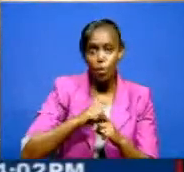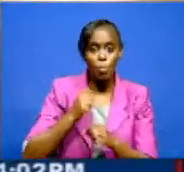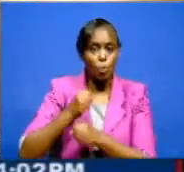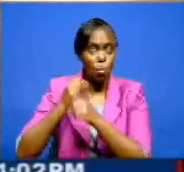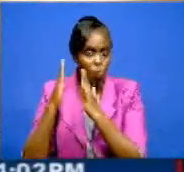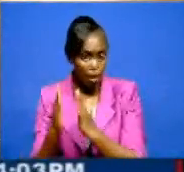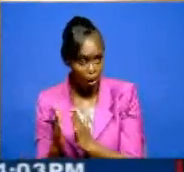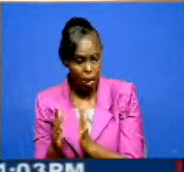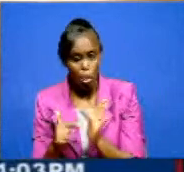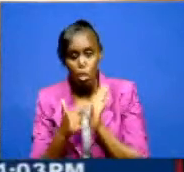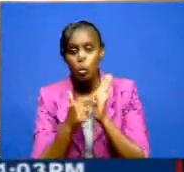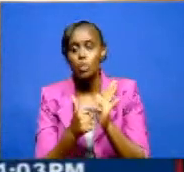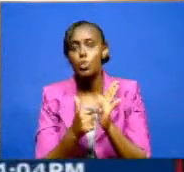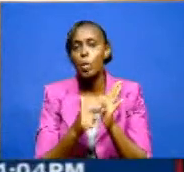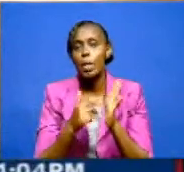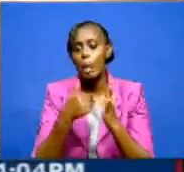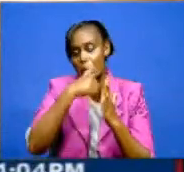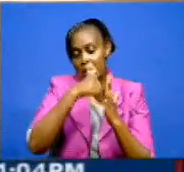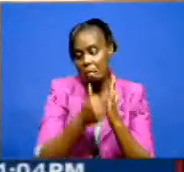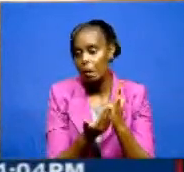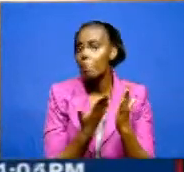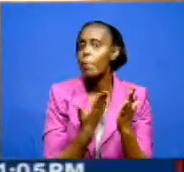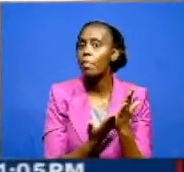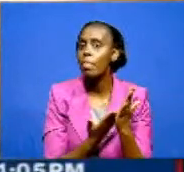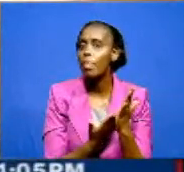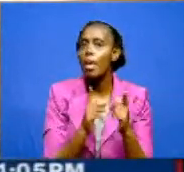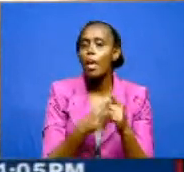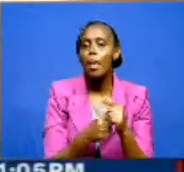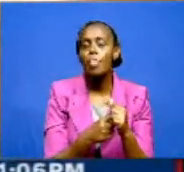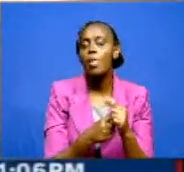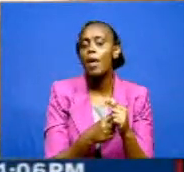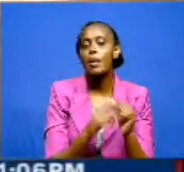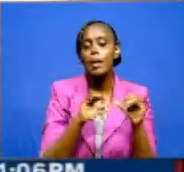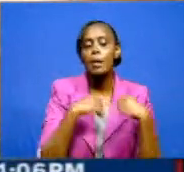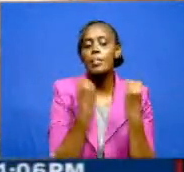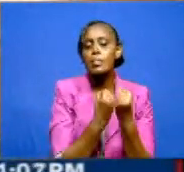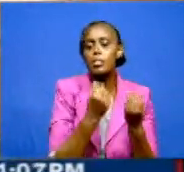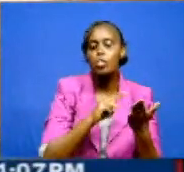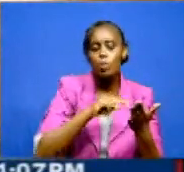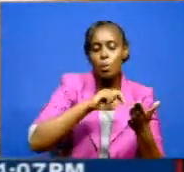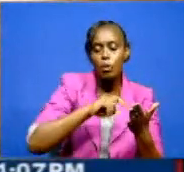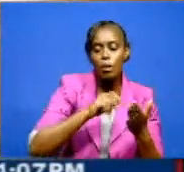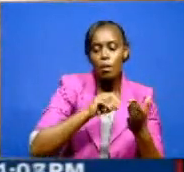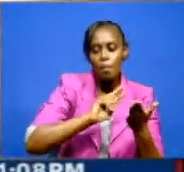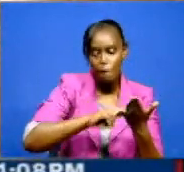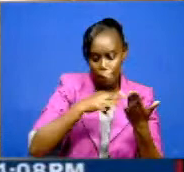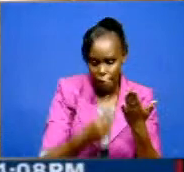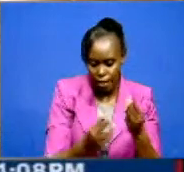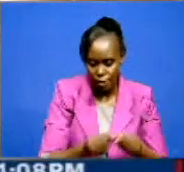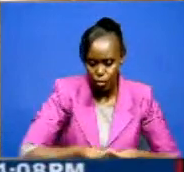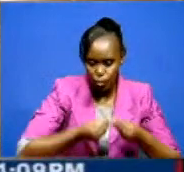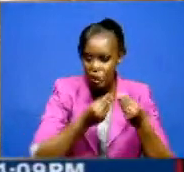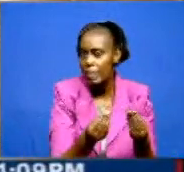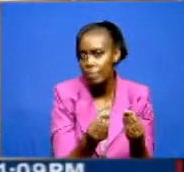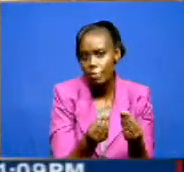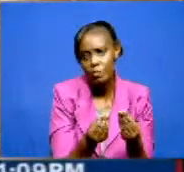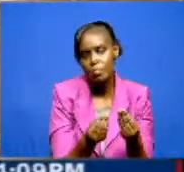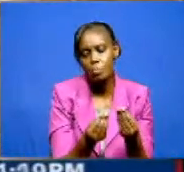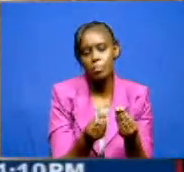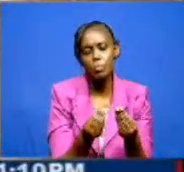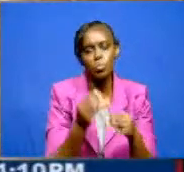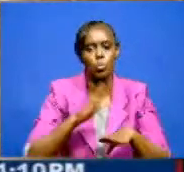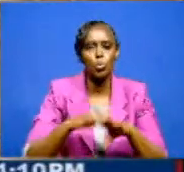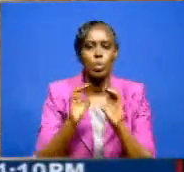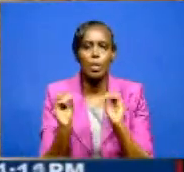it is reflected in their pay slips, and they have failed to surrender to various institutions, this is a crime. I would like to call upon